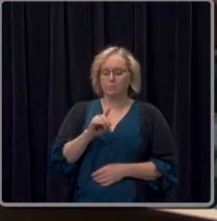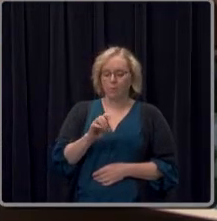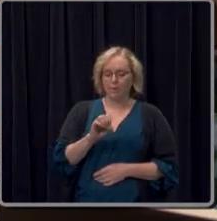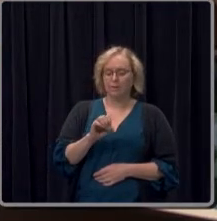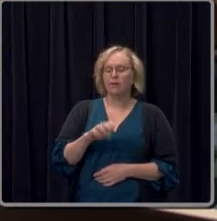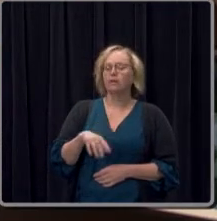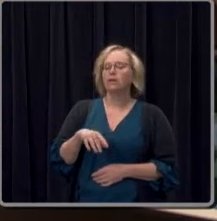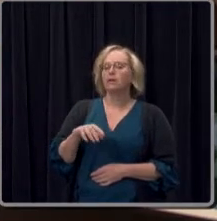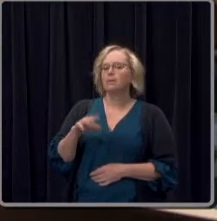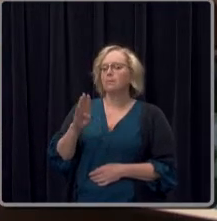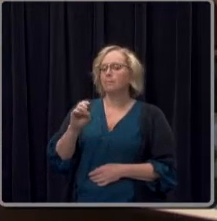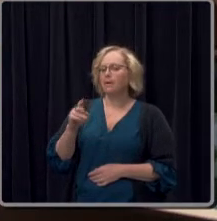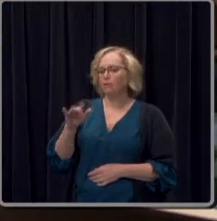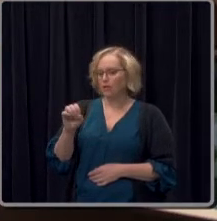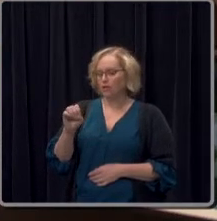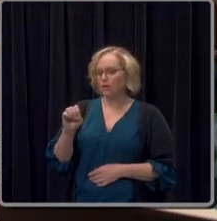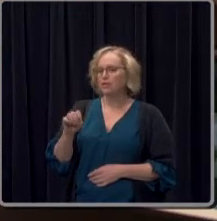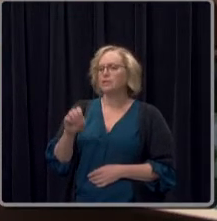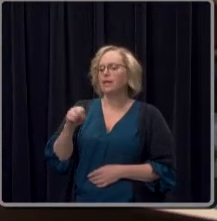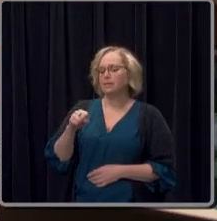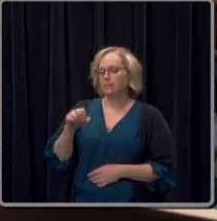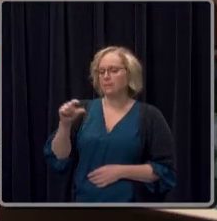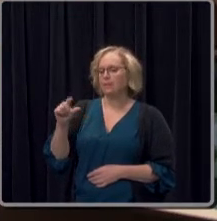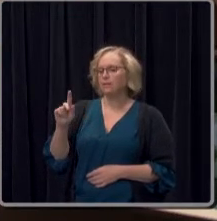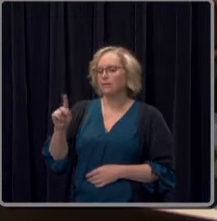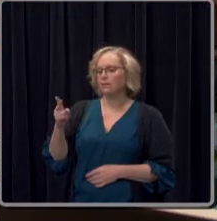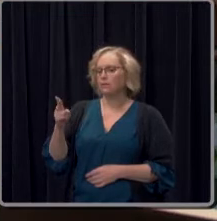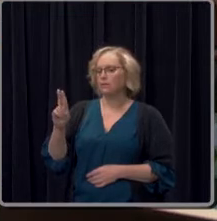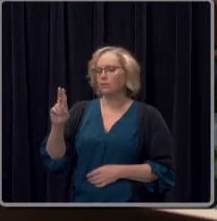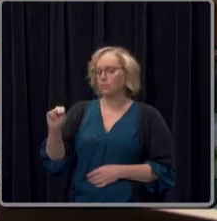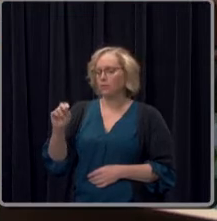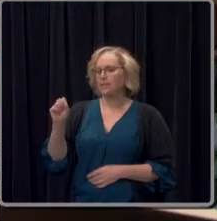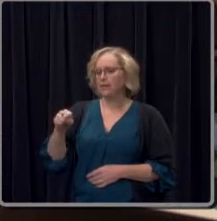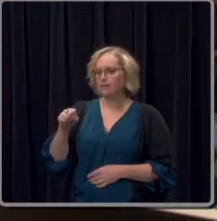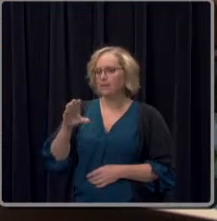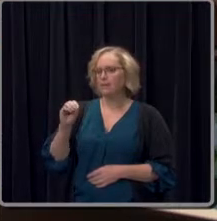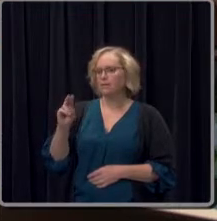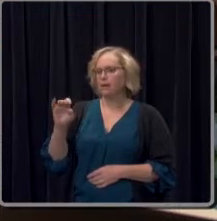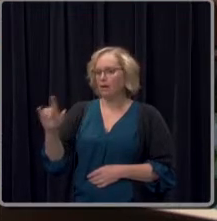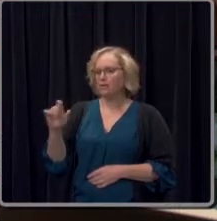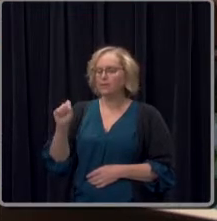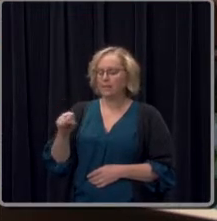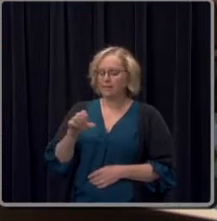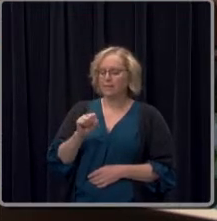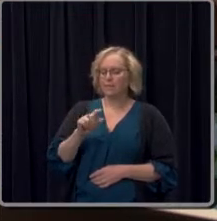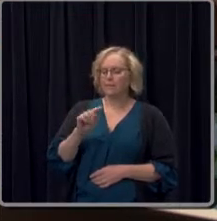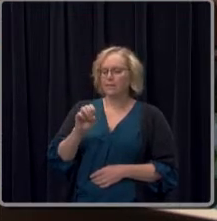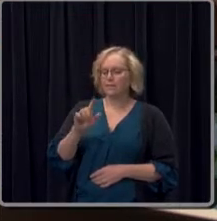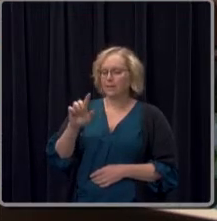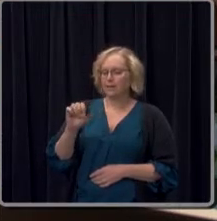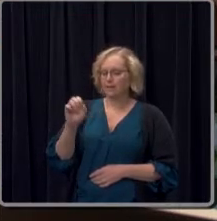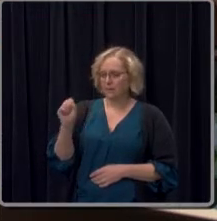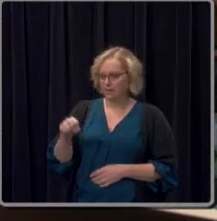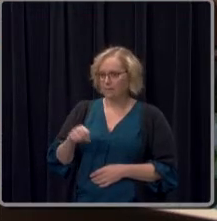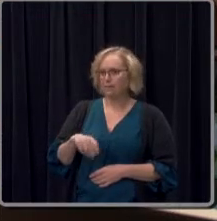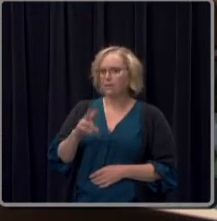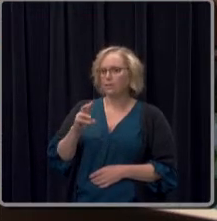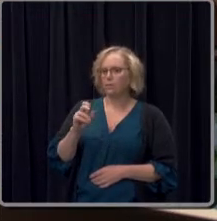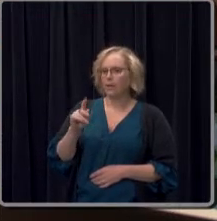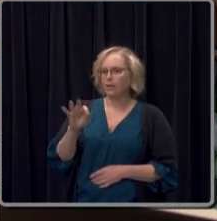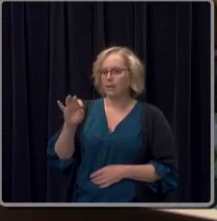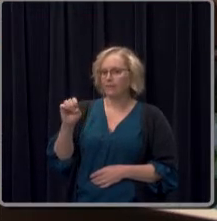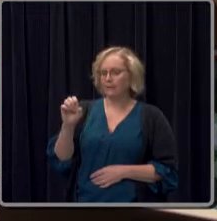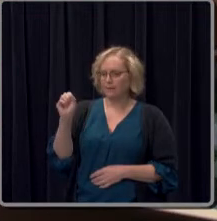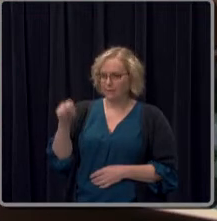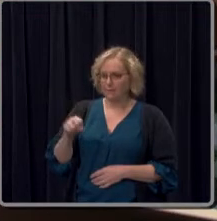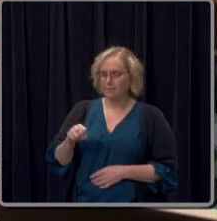Mr. Beveridge? Yes. Mr. Kuhn? Yes. Mr. Connell? Yes. Mrs. Steele? Yes. Mr. Wycliffe? Yes. All right,